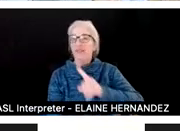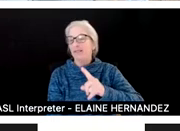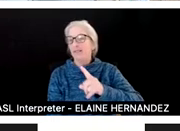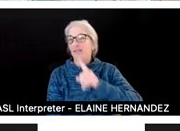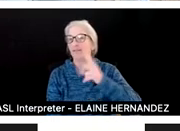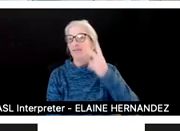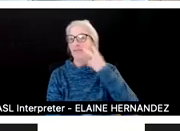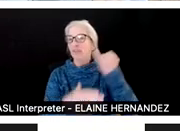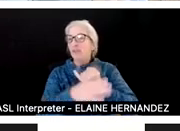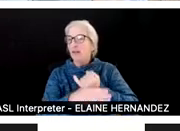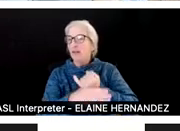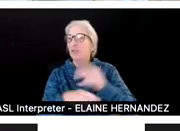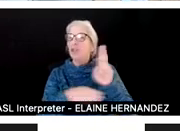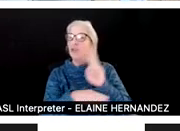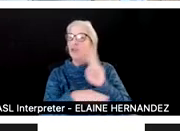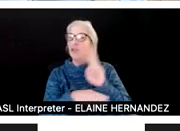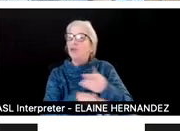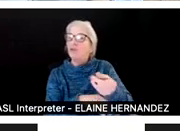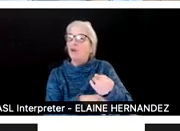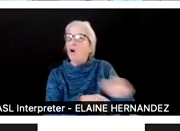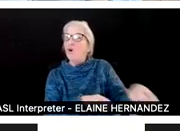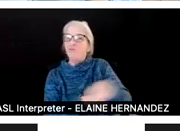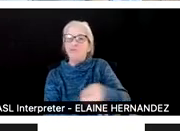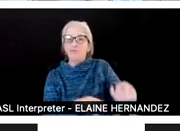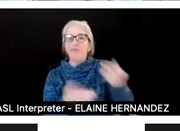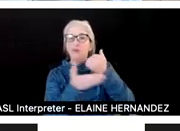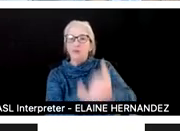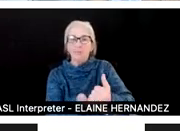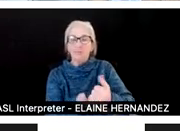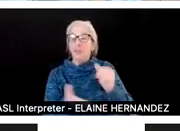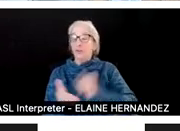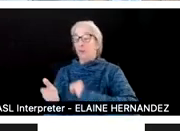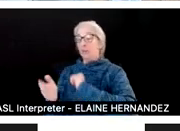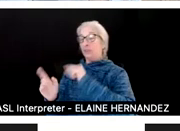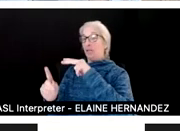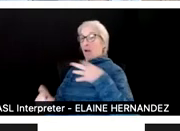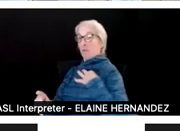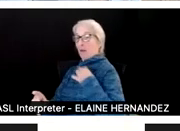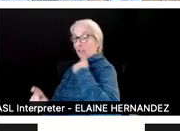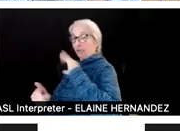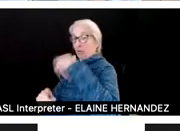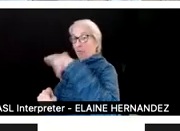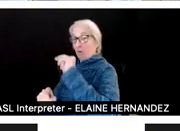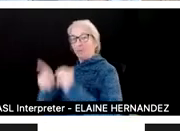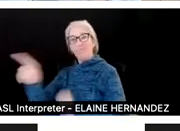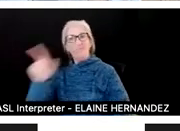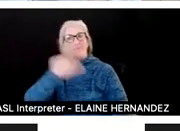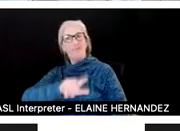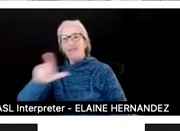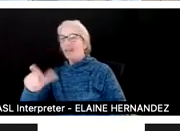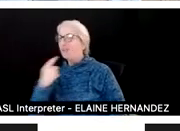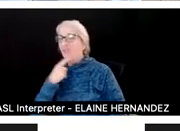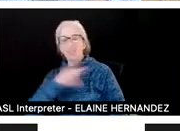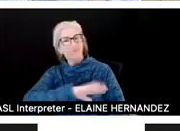around. She applies for an apartment with Lenny, the landlord. However, Lenny, the landlord, has a strict no